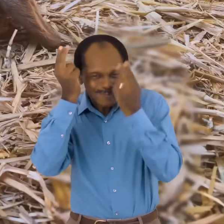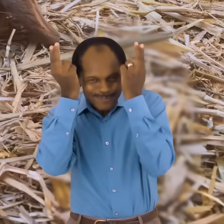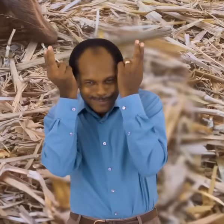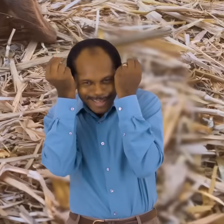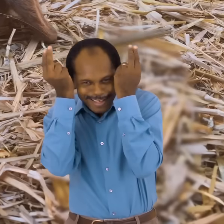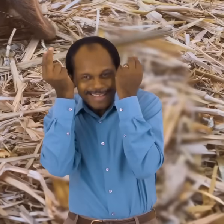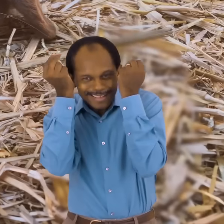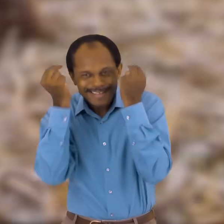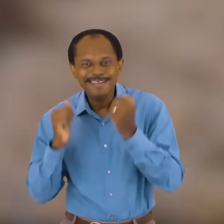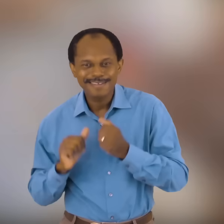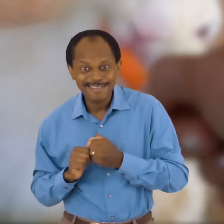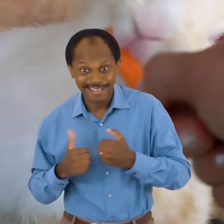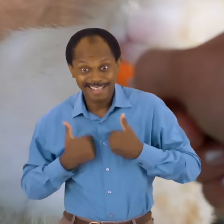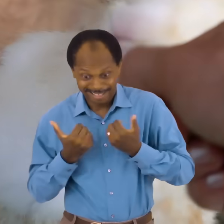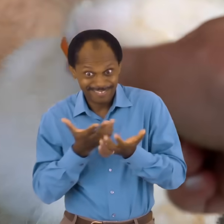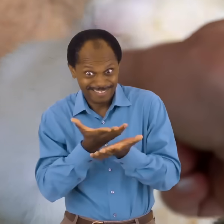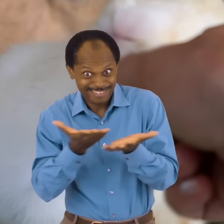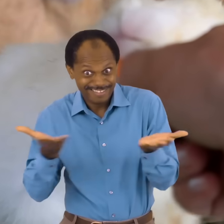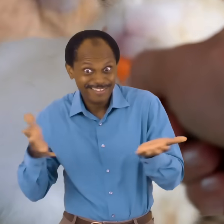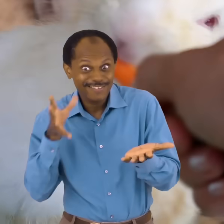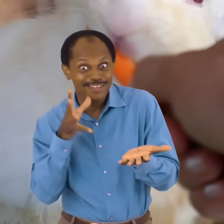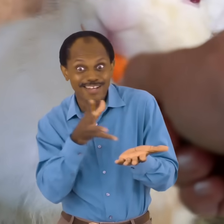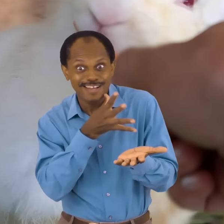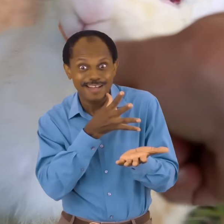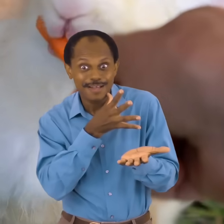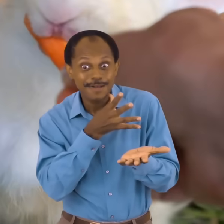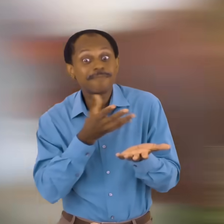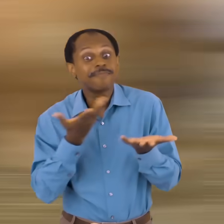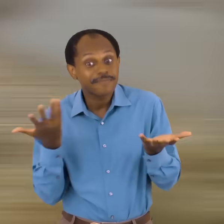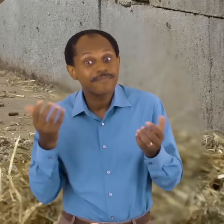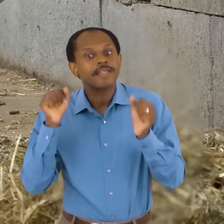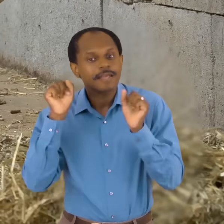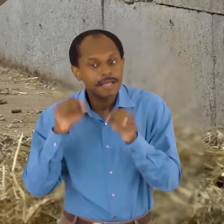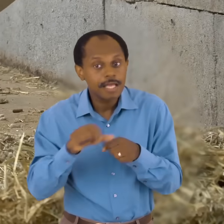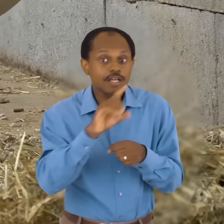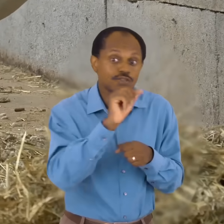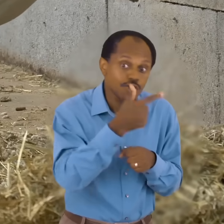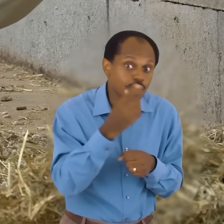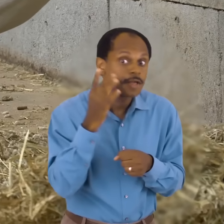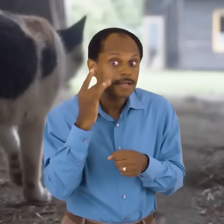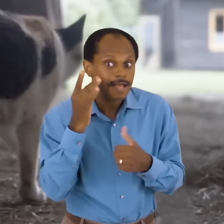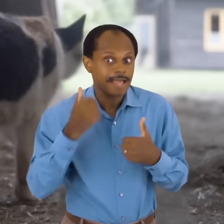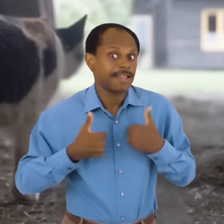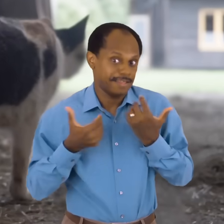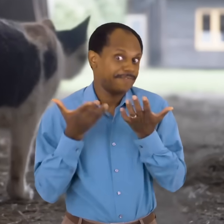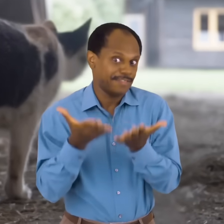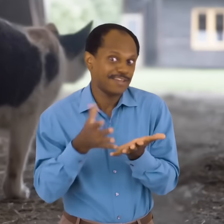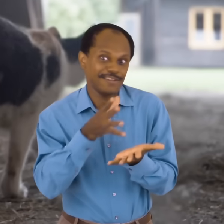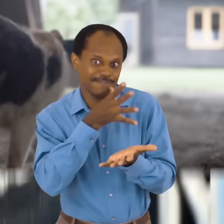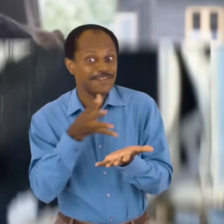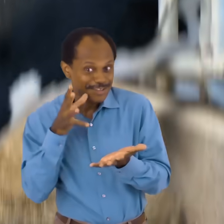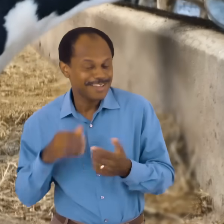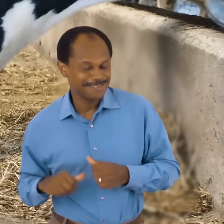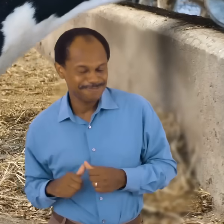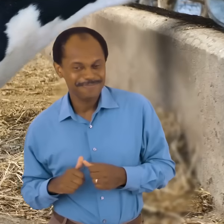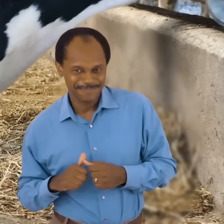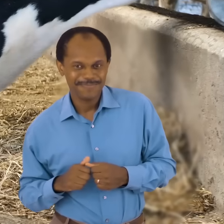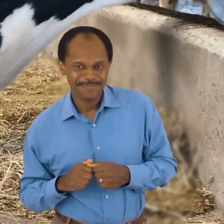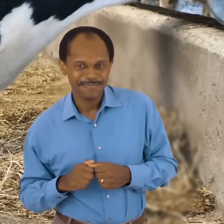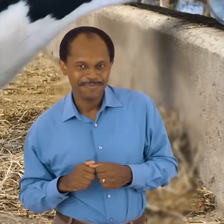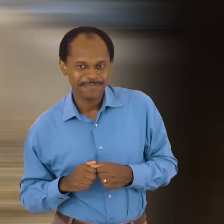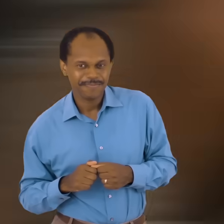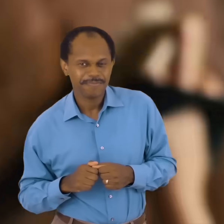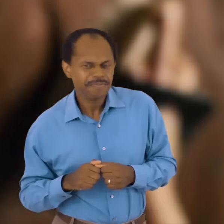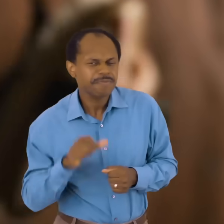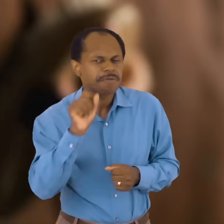and rabbits can also live on a farm even dogs and cats sometimes if